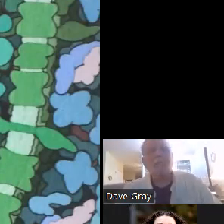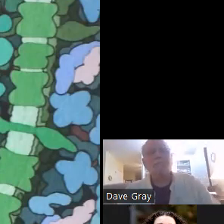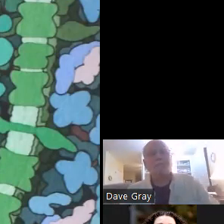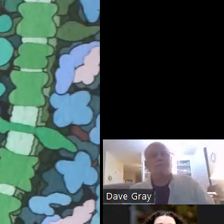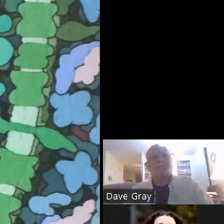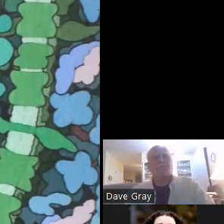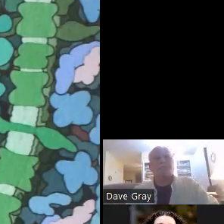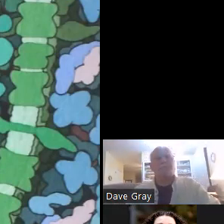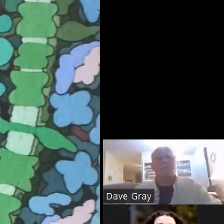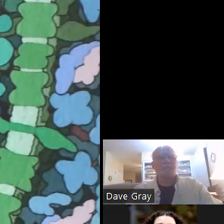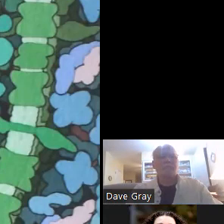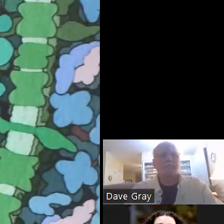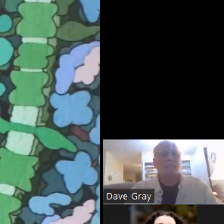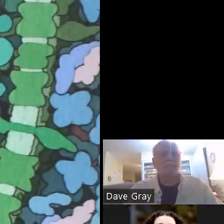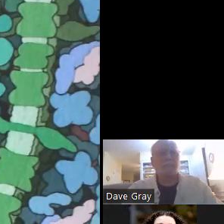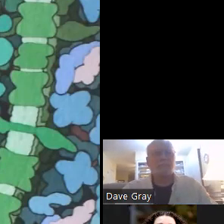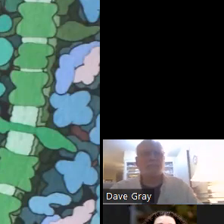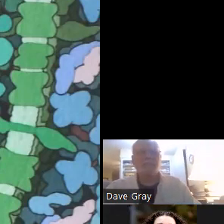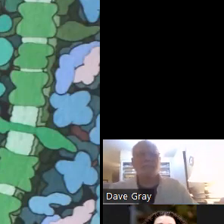Understanding, you know,